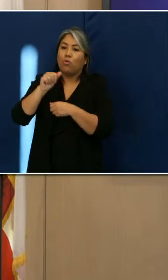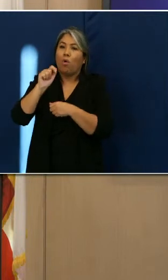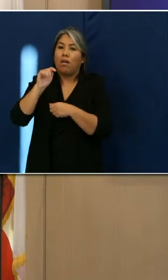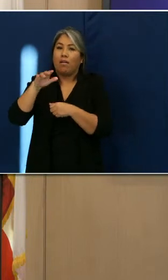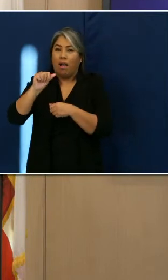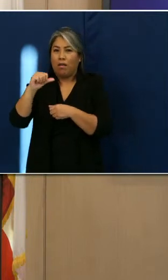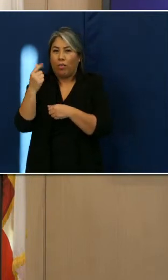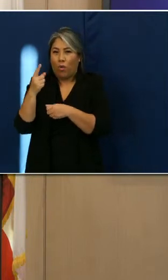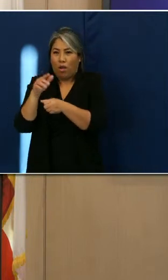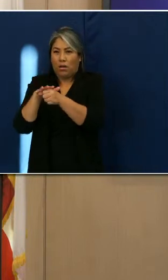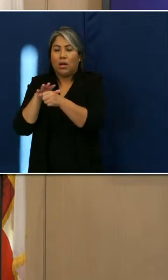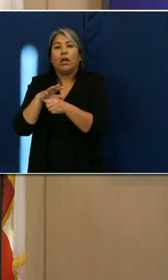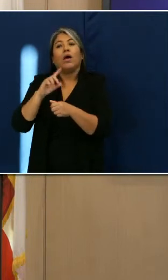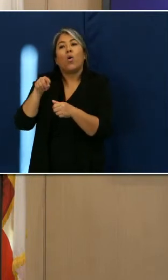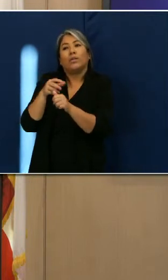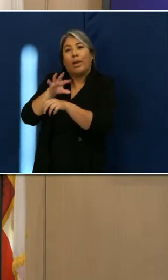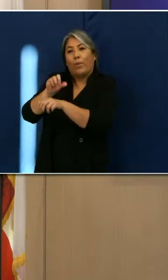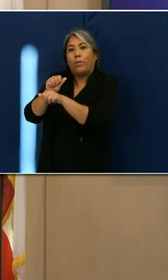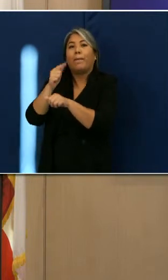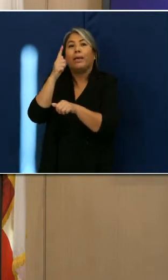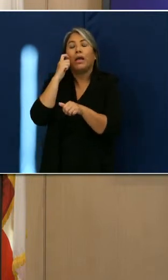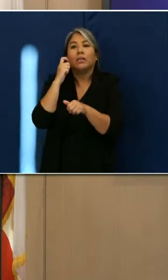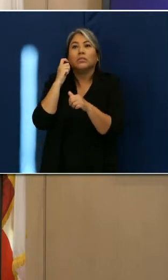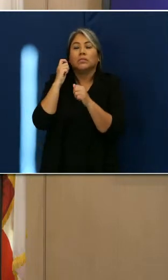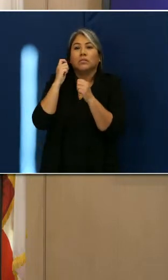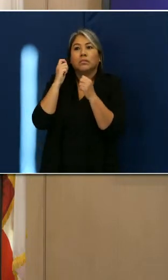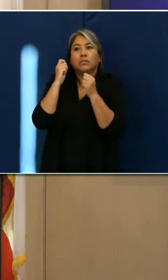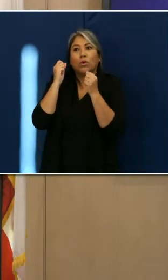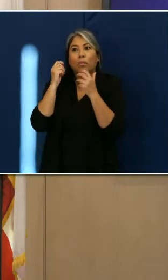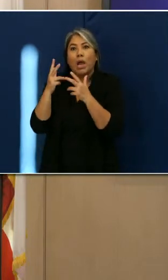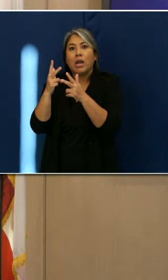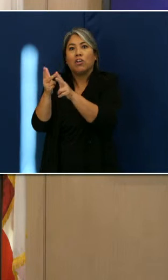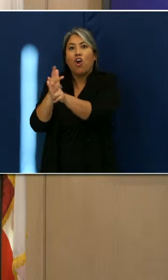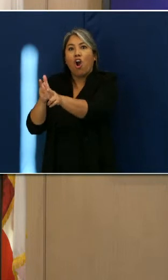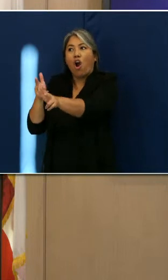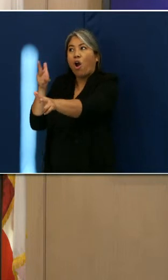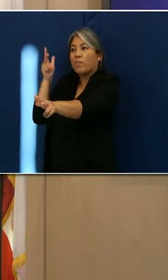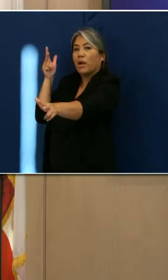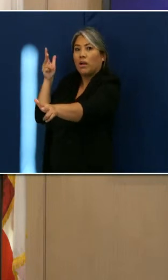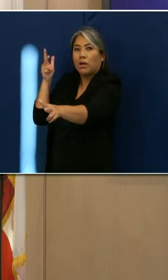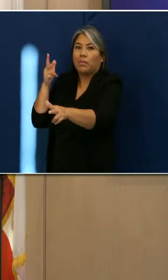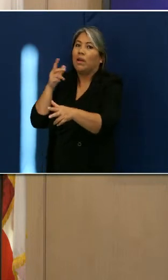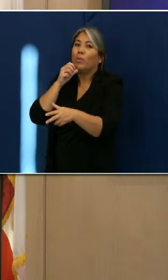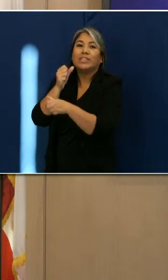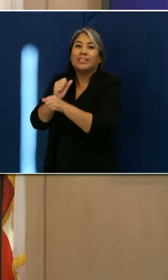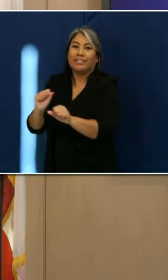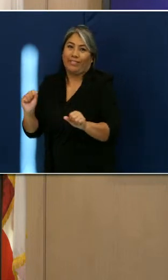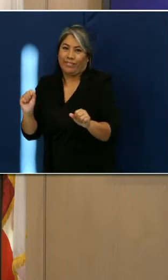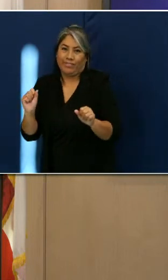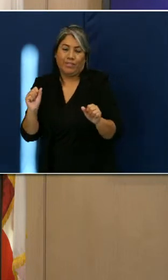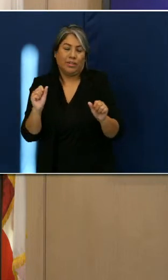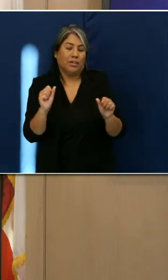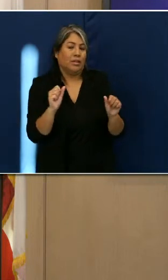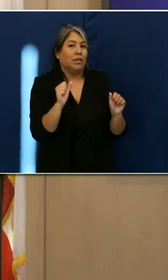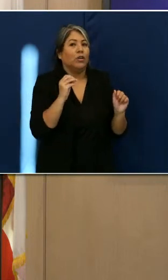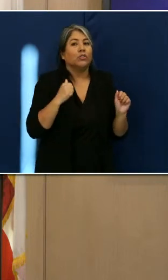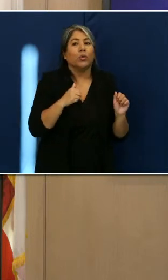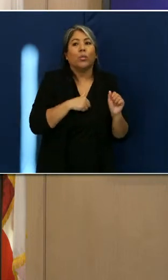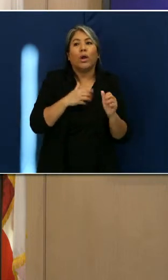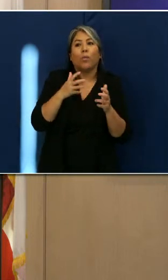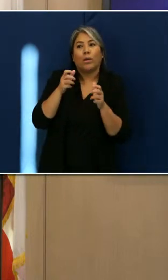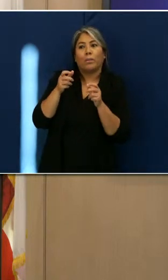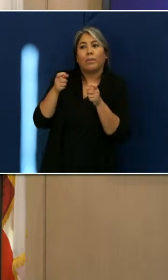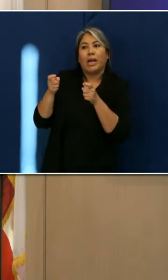to by appointment. It was primarily because of the volume of the cars backing up from a safety perspective. And so we wanted to